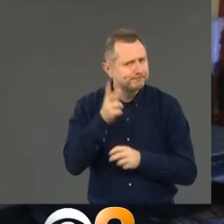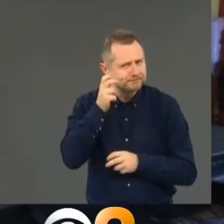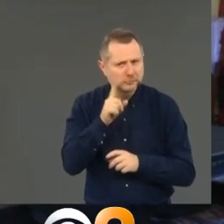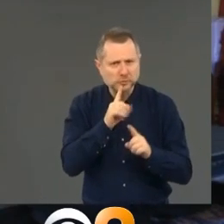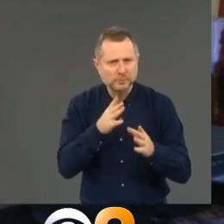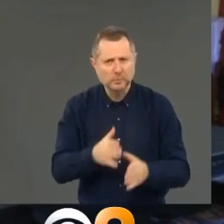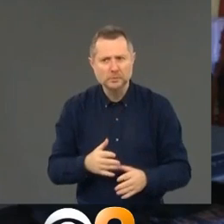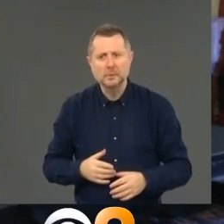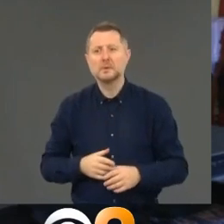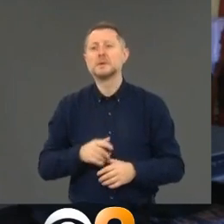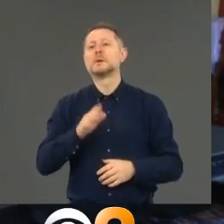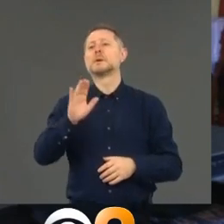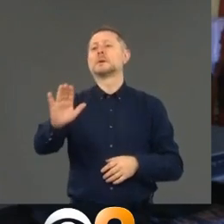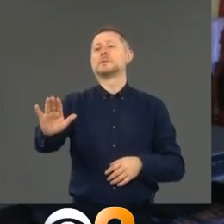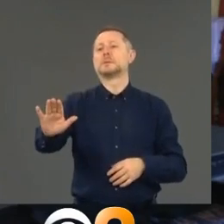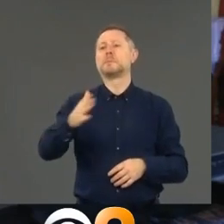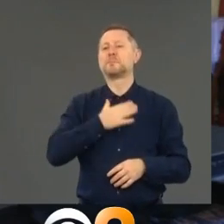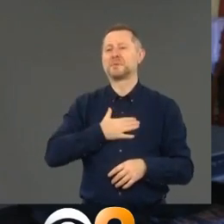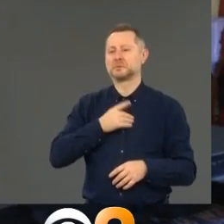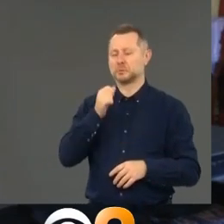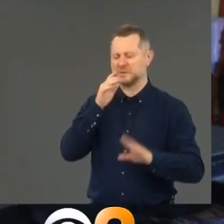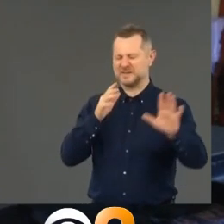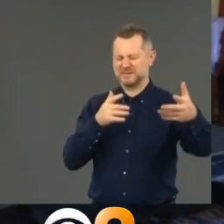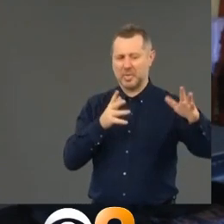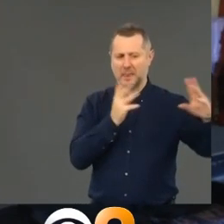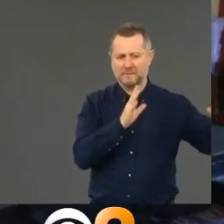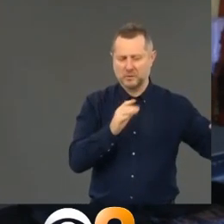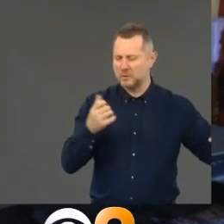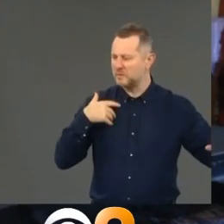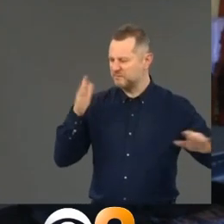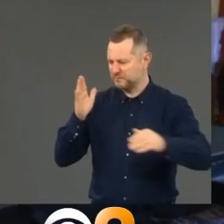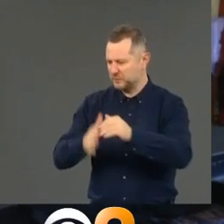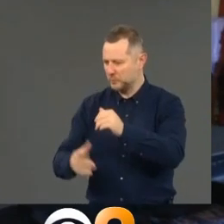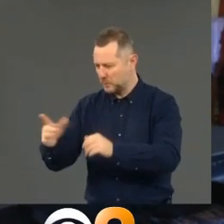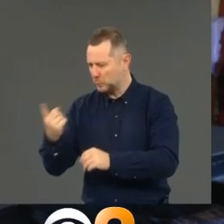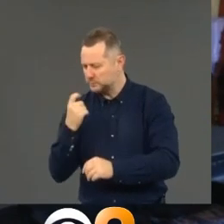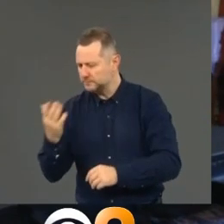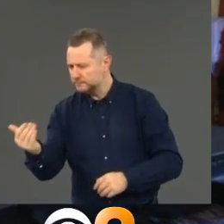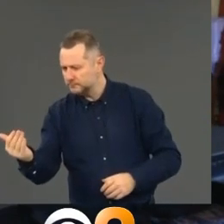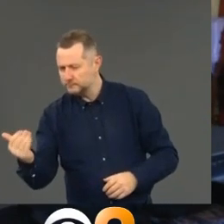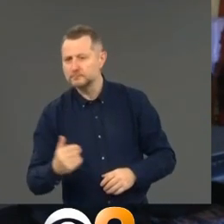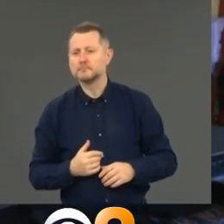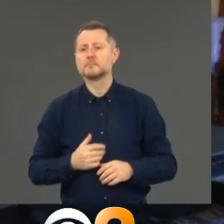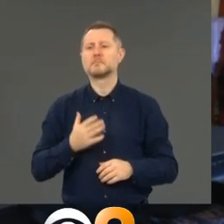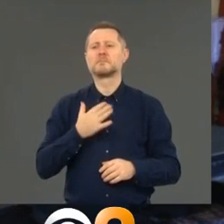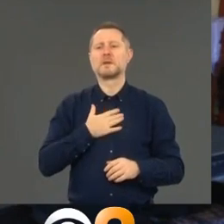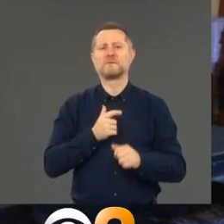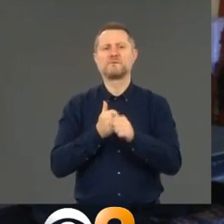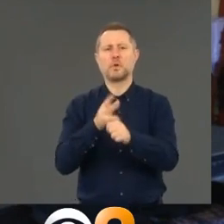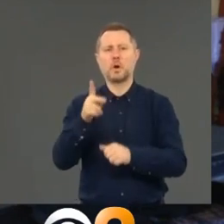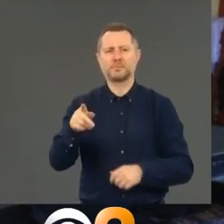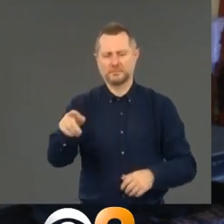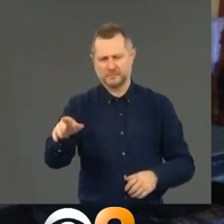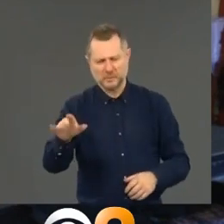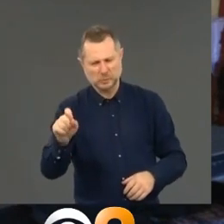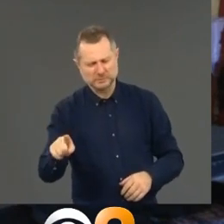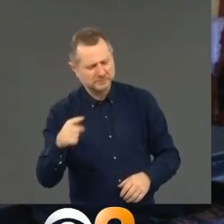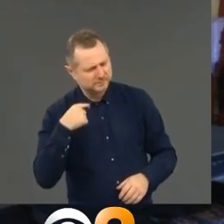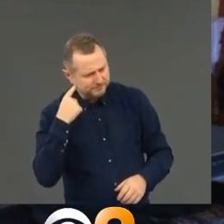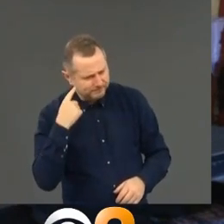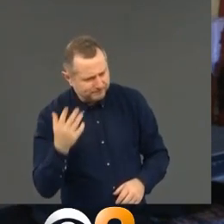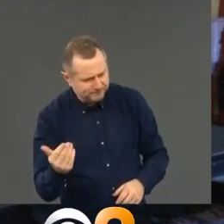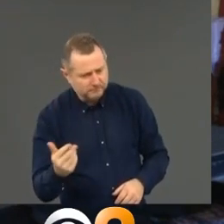Can I just finish? Can I finish Jesse's question? I guess the only follow-up is there anything in the toolbox? Is there any,